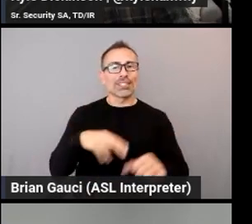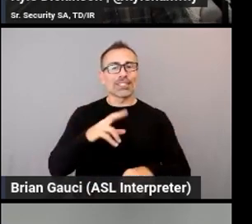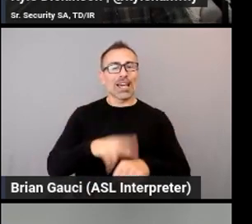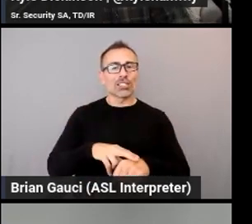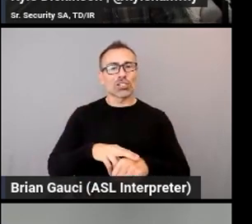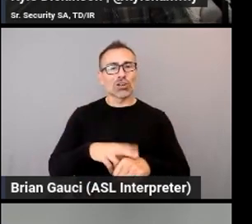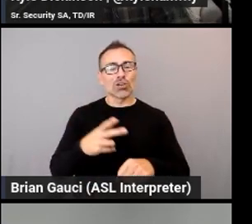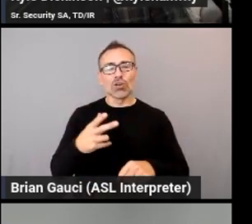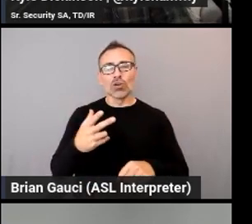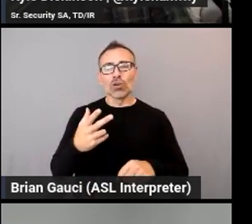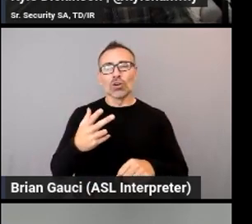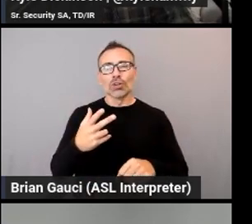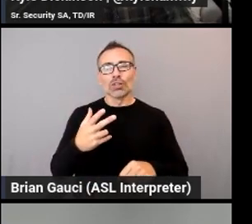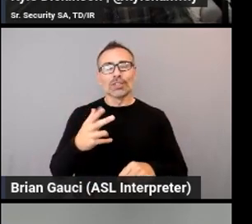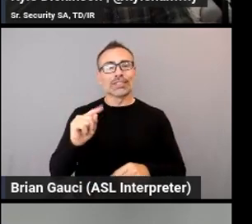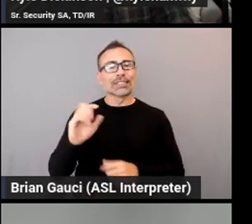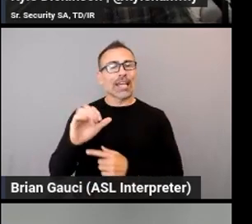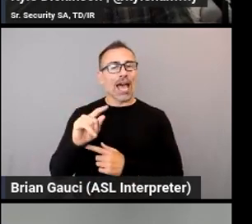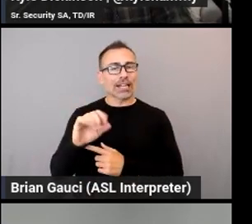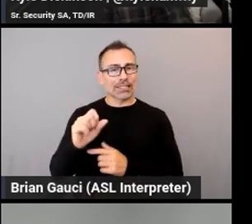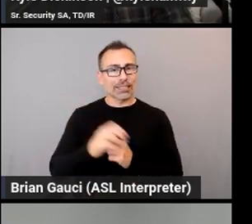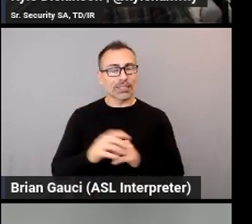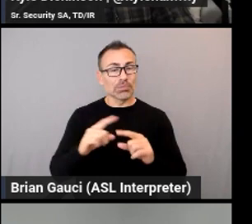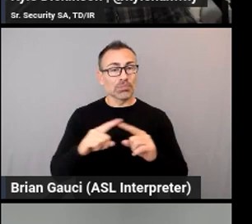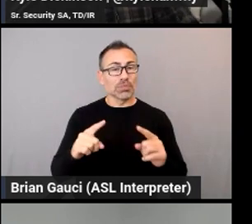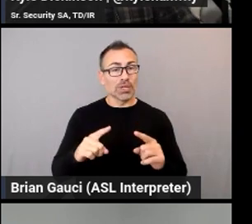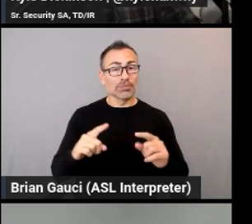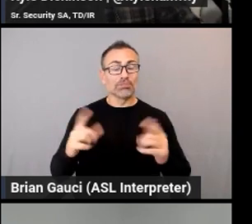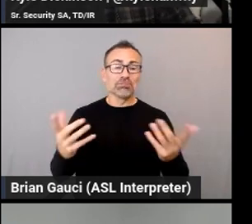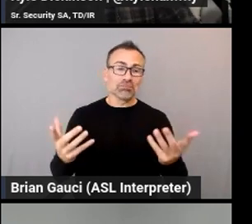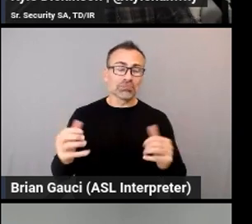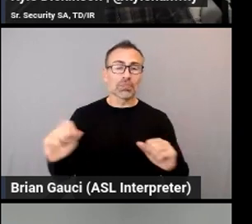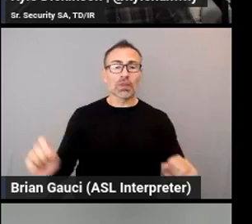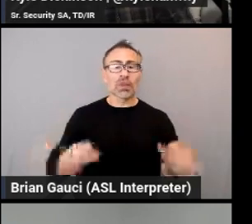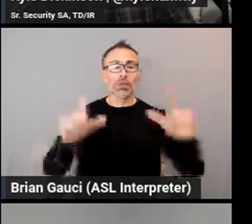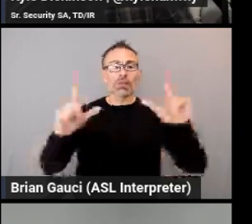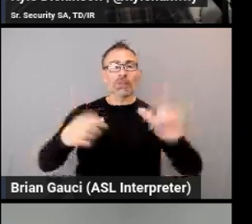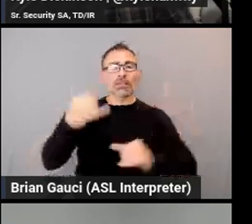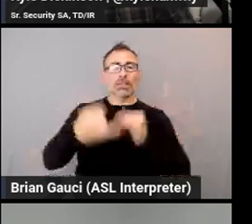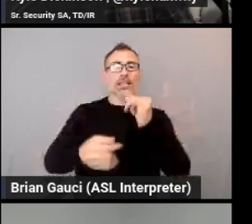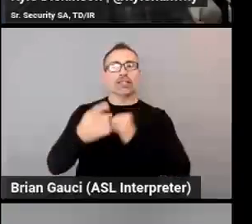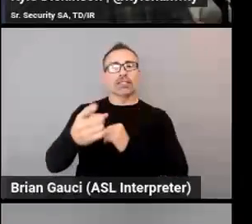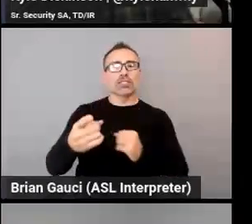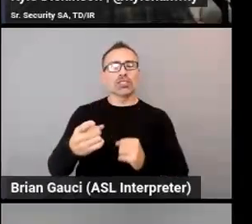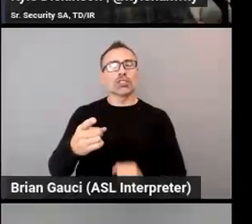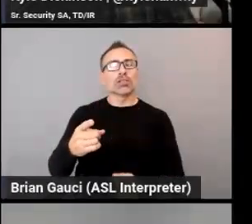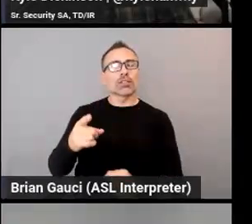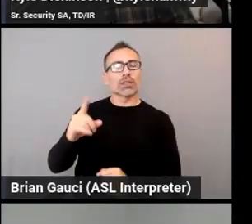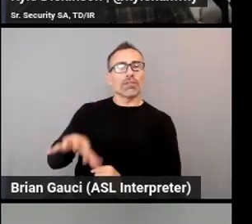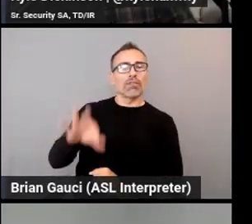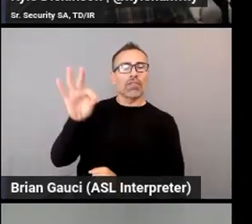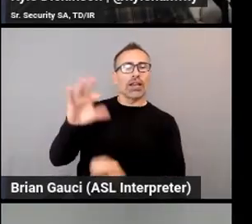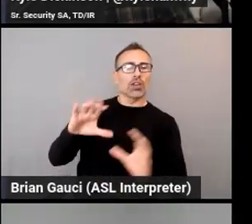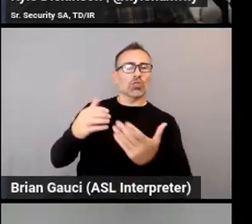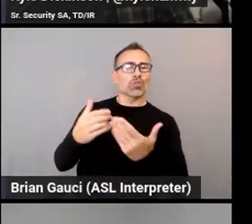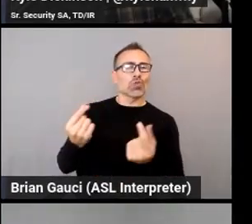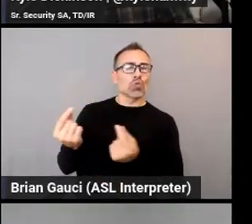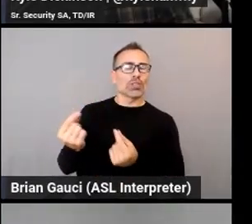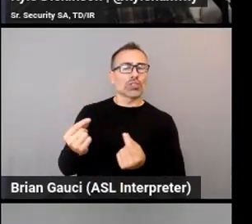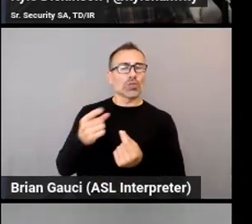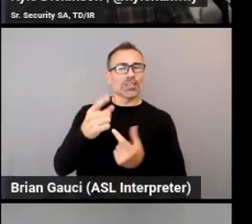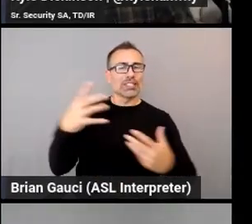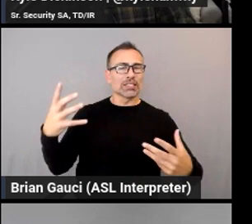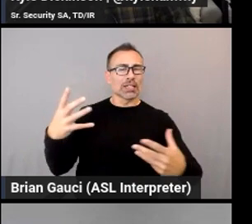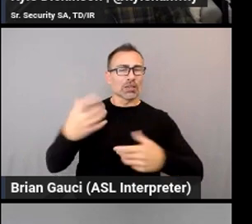promise. This is just an overview of what finding groups does. And I've just kind of share this to helpful to understand kind of the